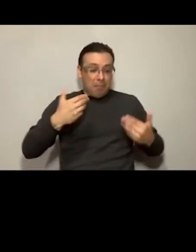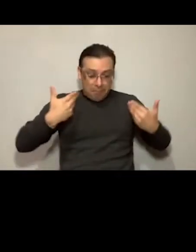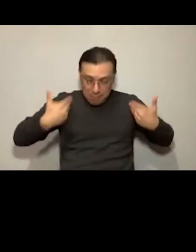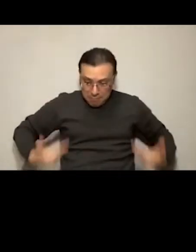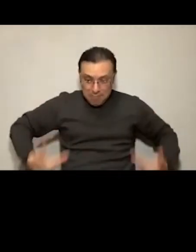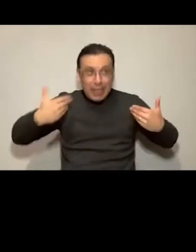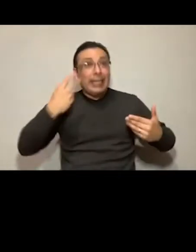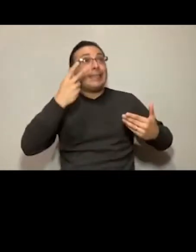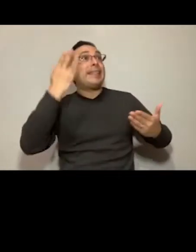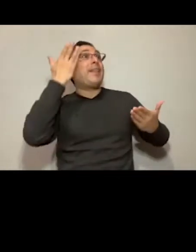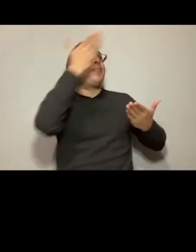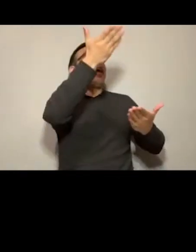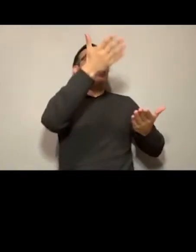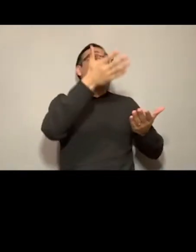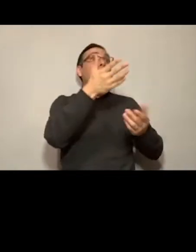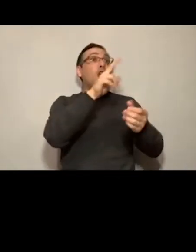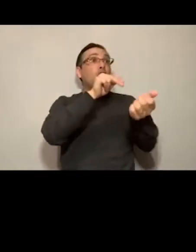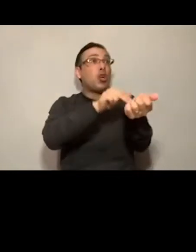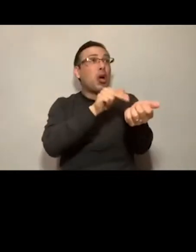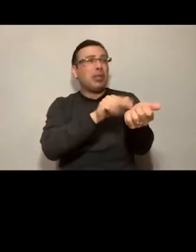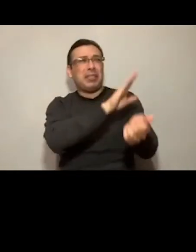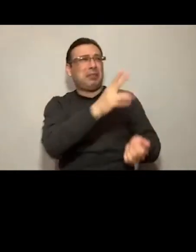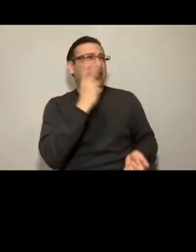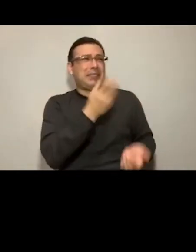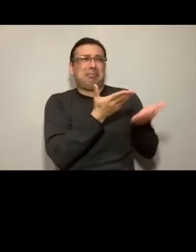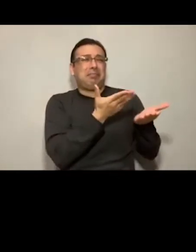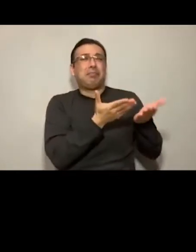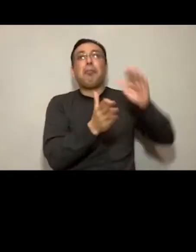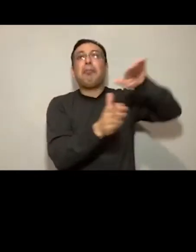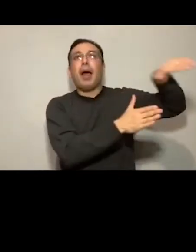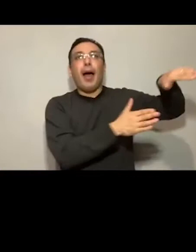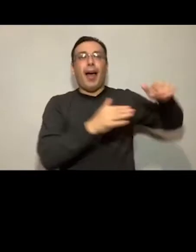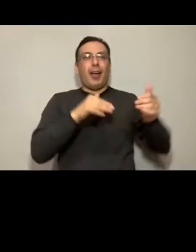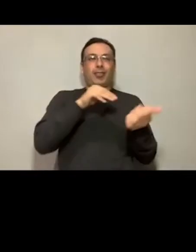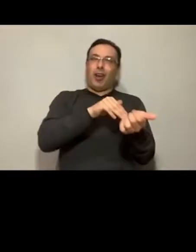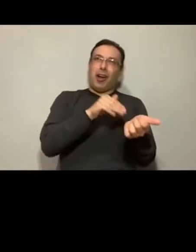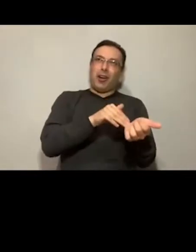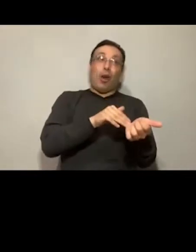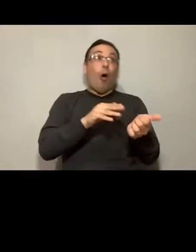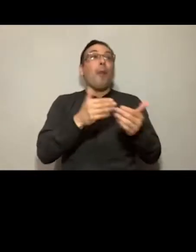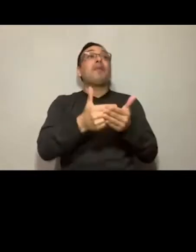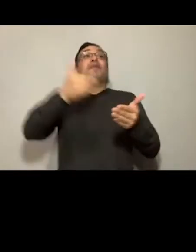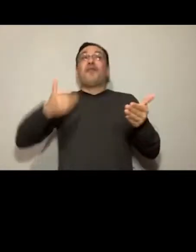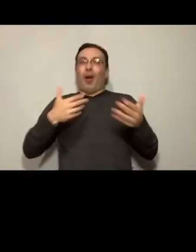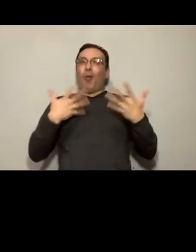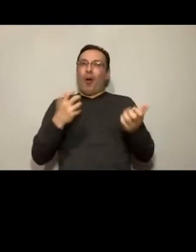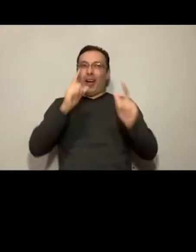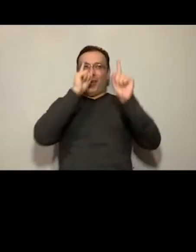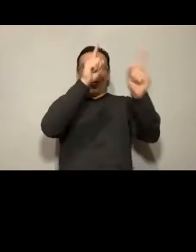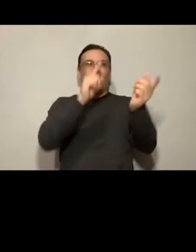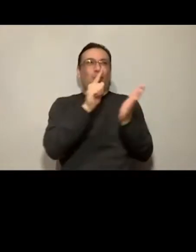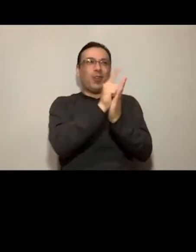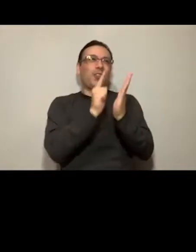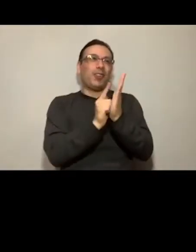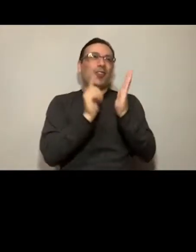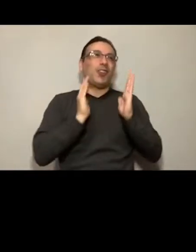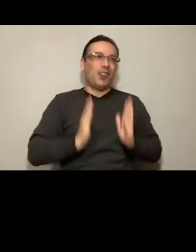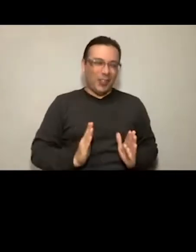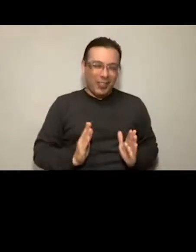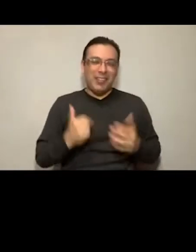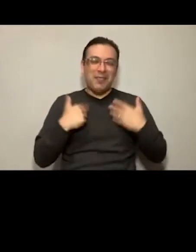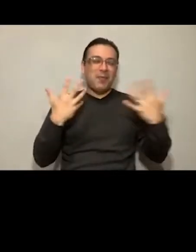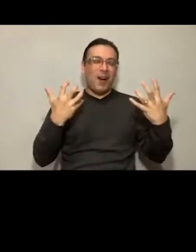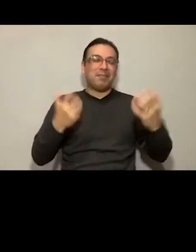that I had always thought of. I wanted to be a doctor. I actually wanted to be a lawyer before that. And